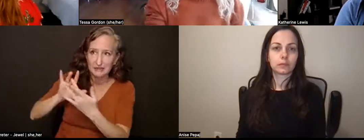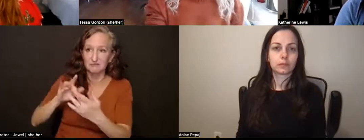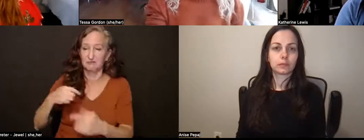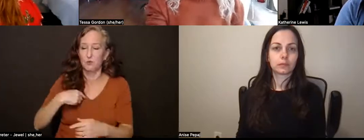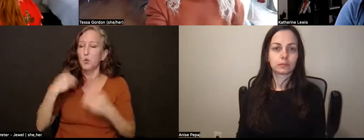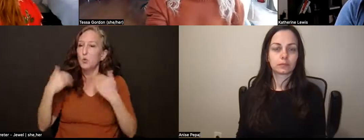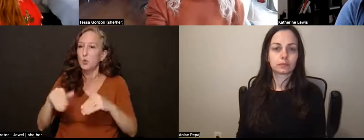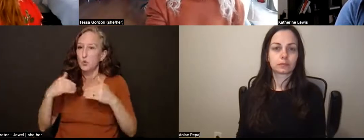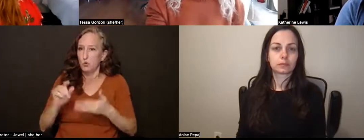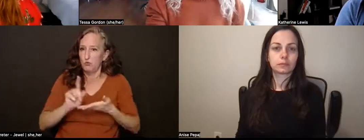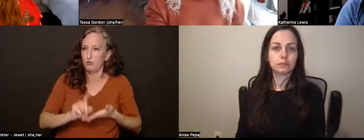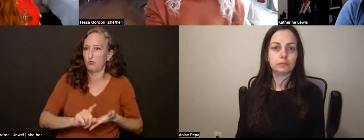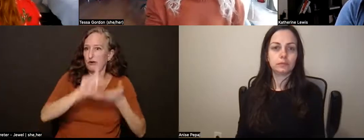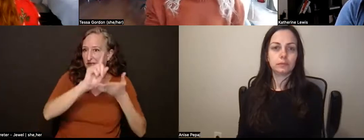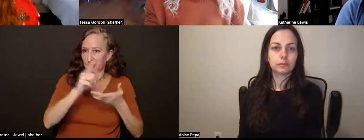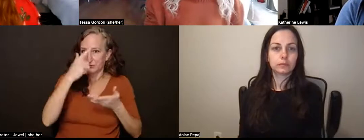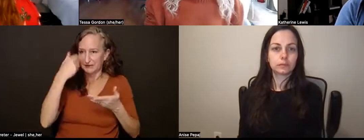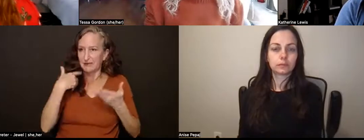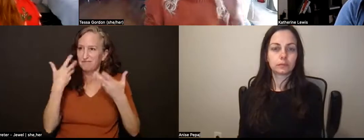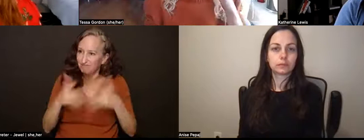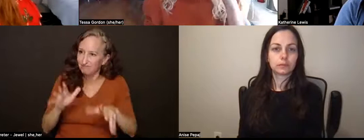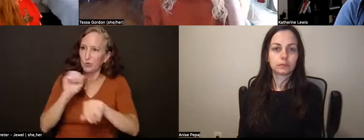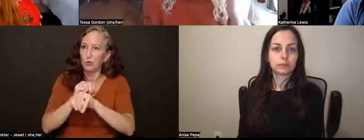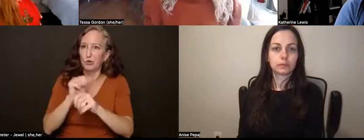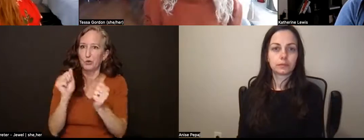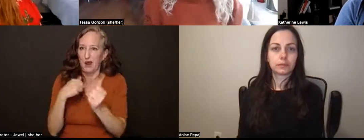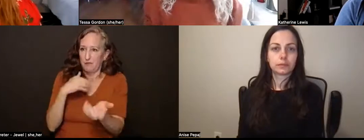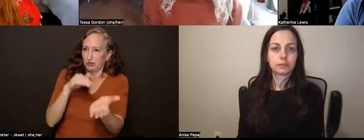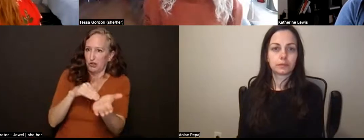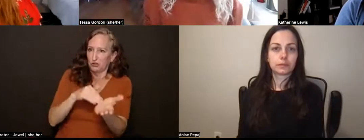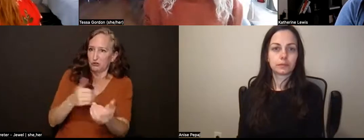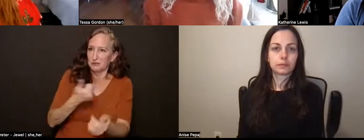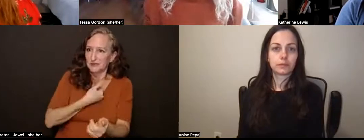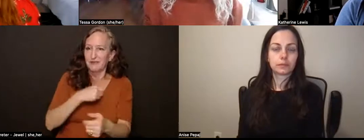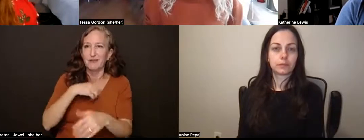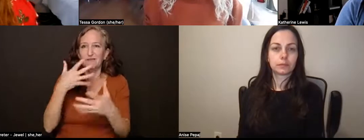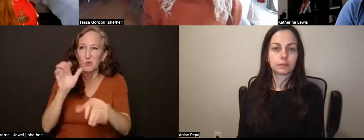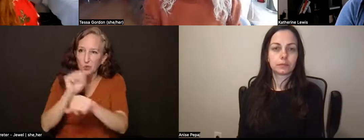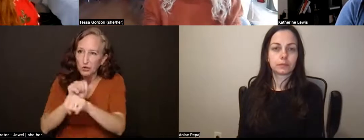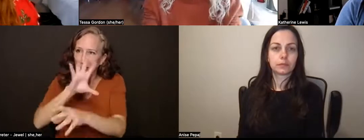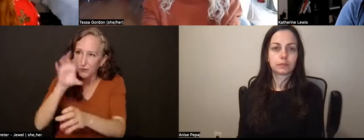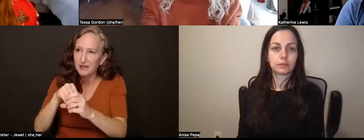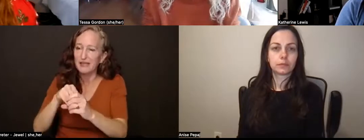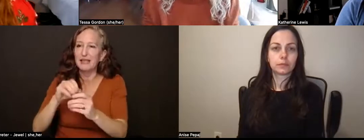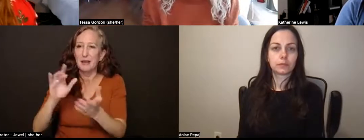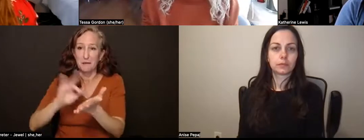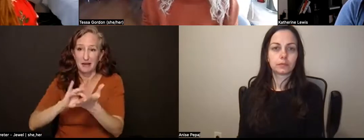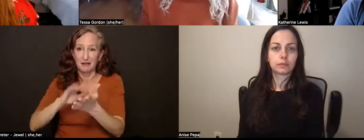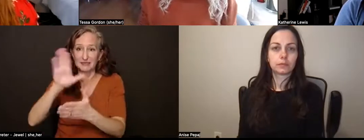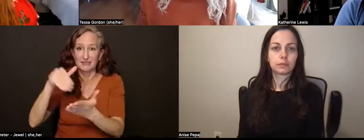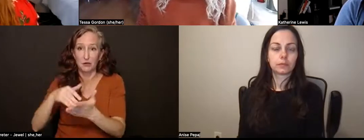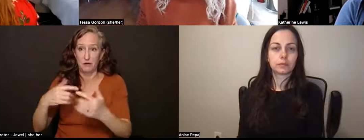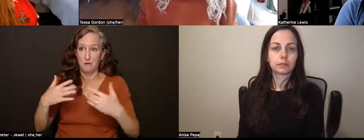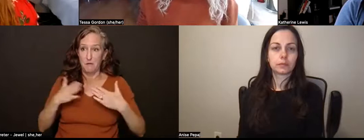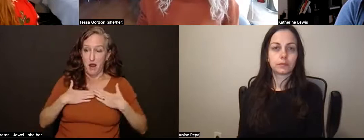being a physician who's continuing to work, who, you know, works with a major medical center. So for me to access healthcare